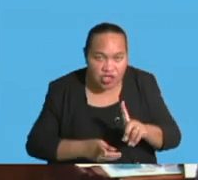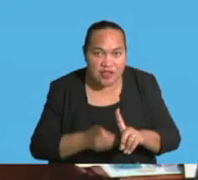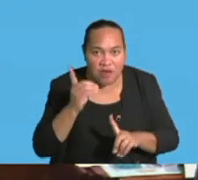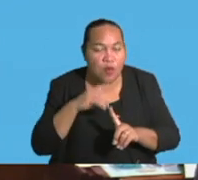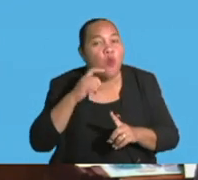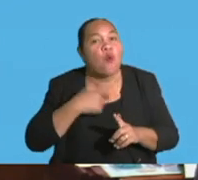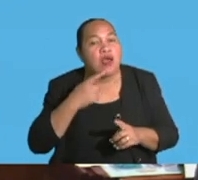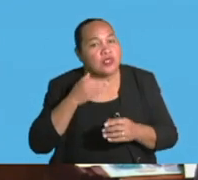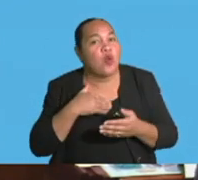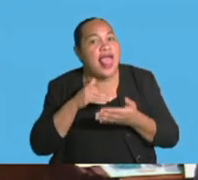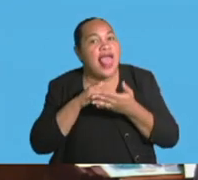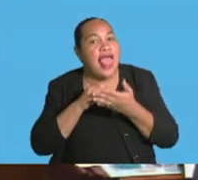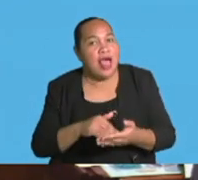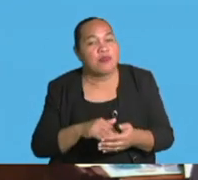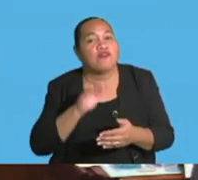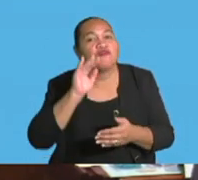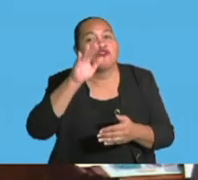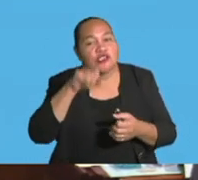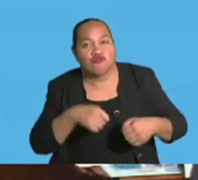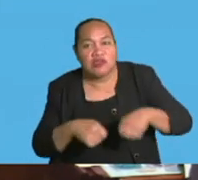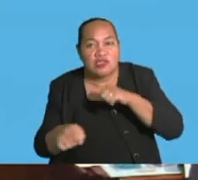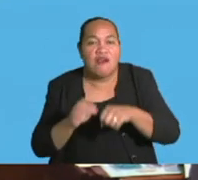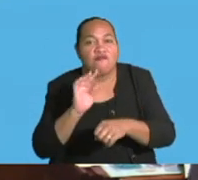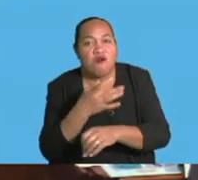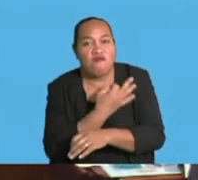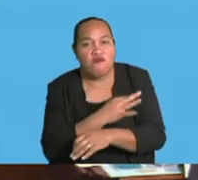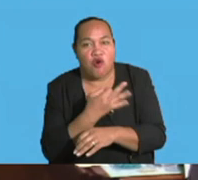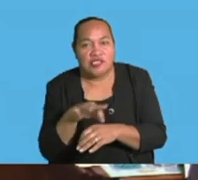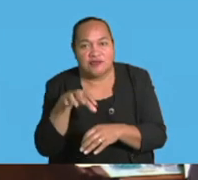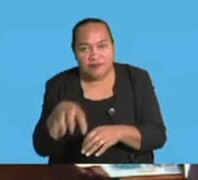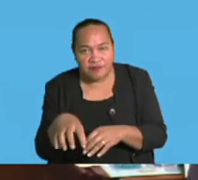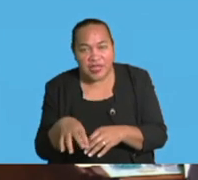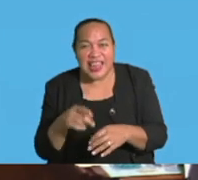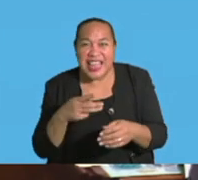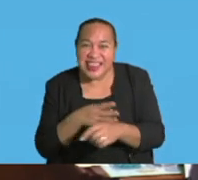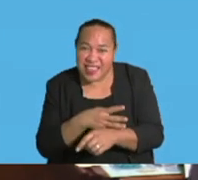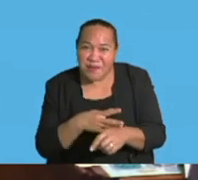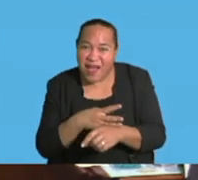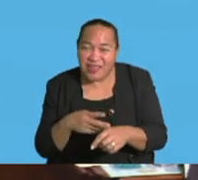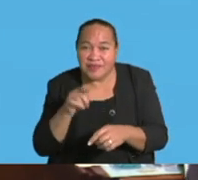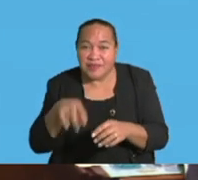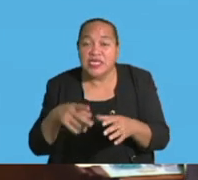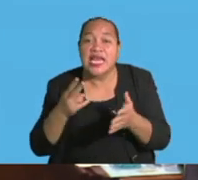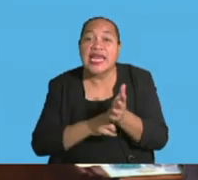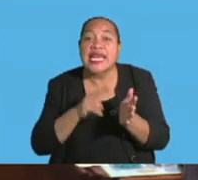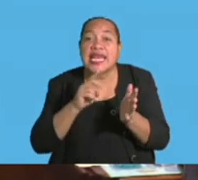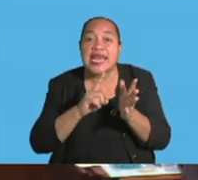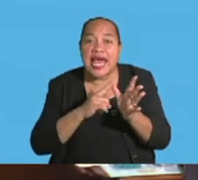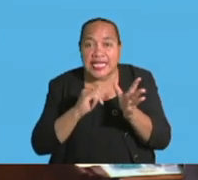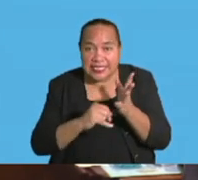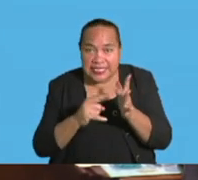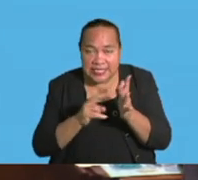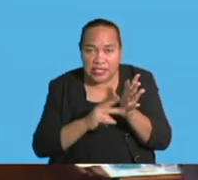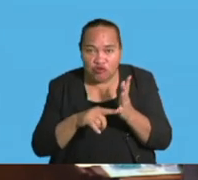will help inform Fiji's strategies for the forestry sector. The Timber Utilization and Research Division in Nasinu has been